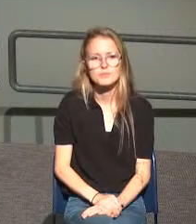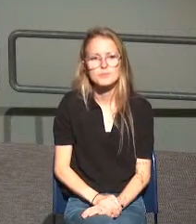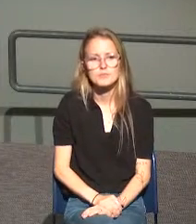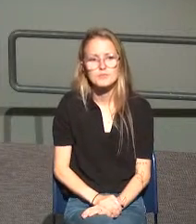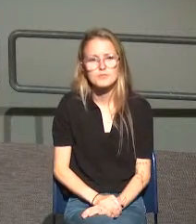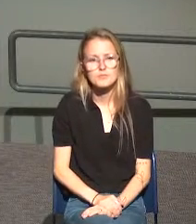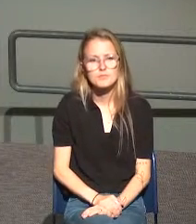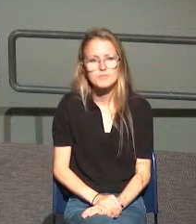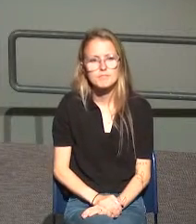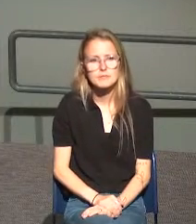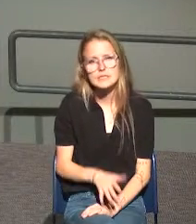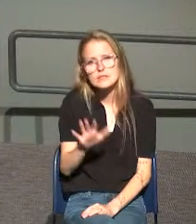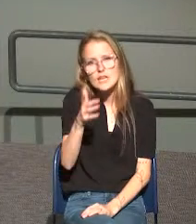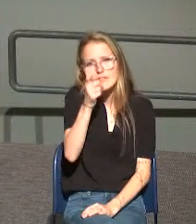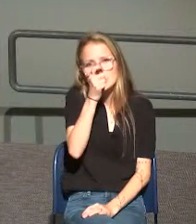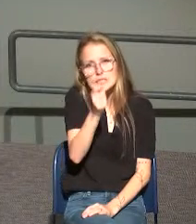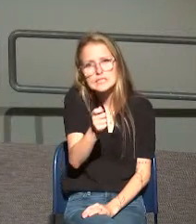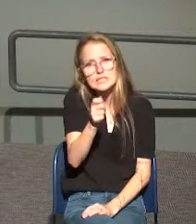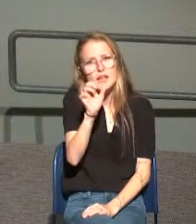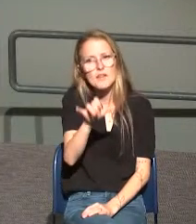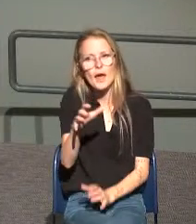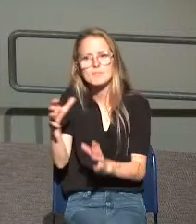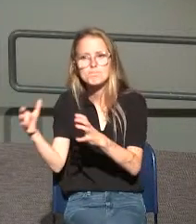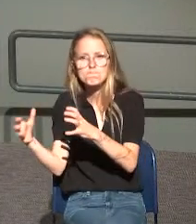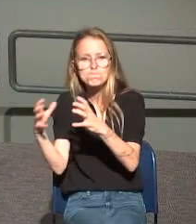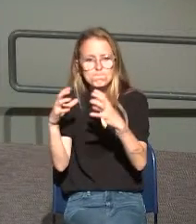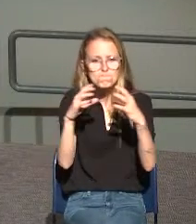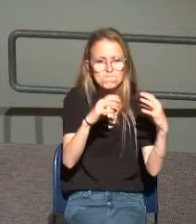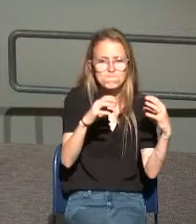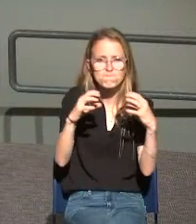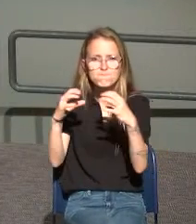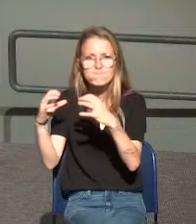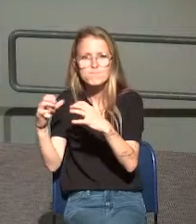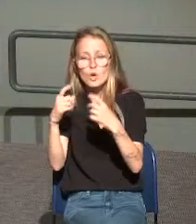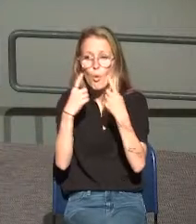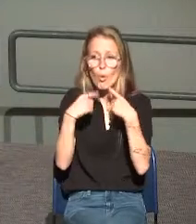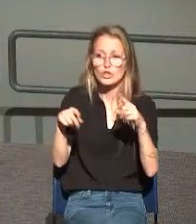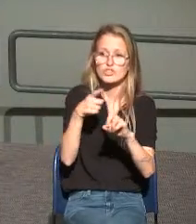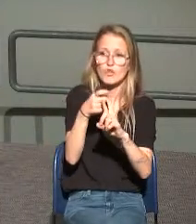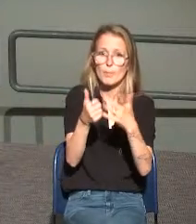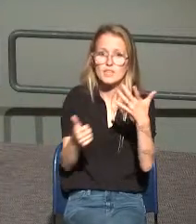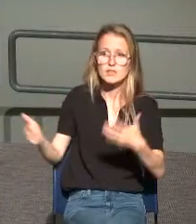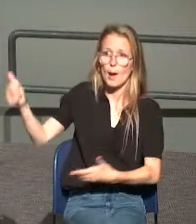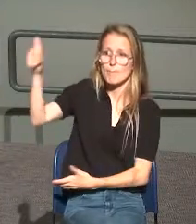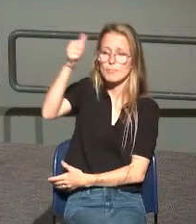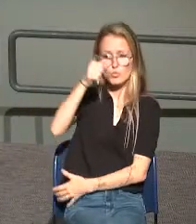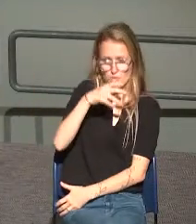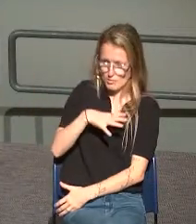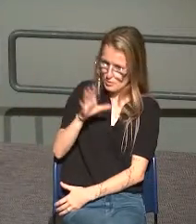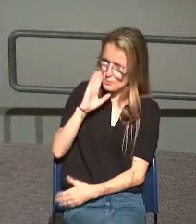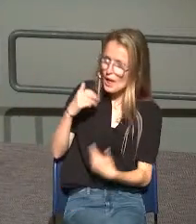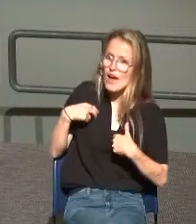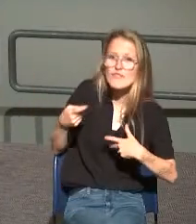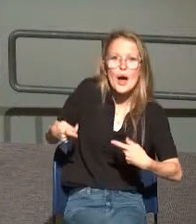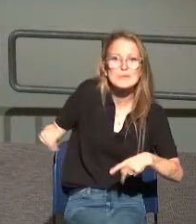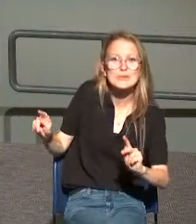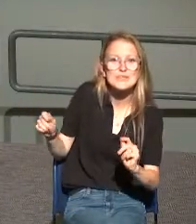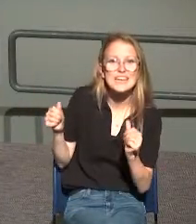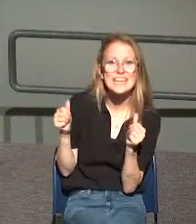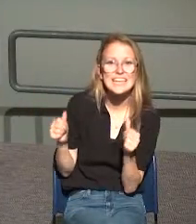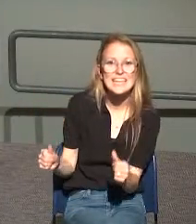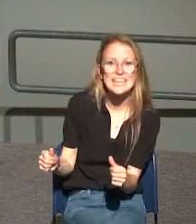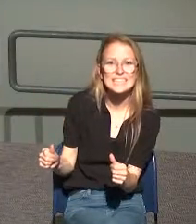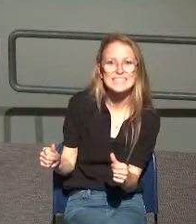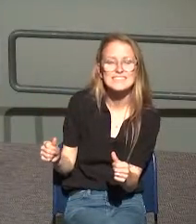it's kind of interesting, the push and pull, because the orders came from the top that women are going to have these opportunities. Whether the people